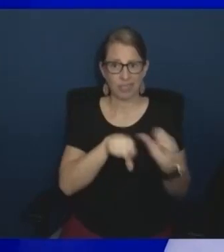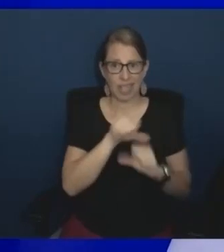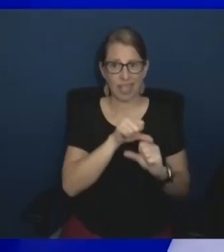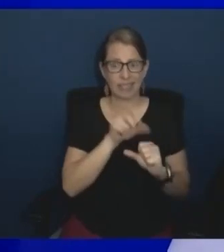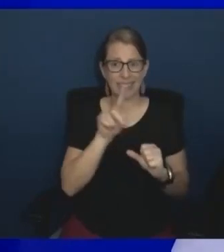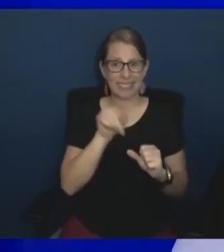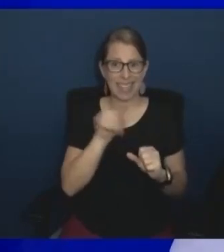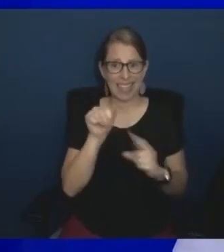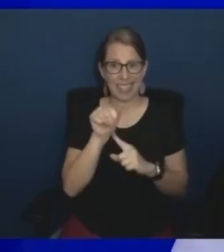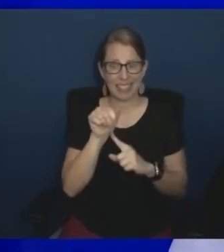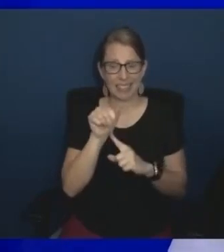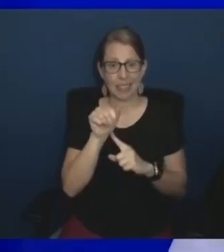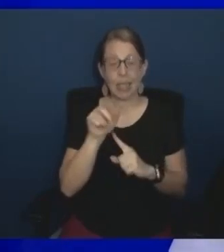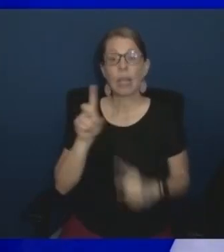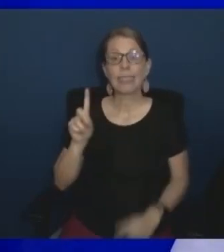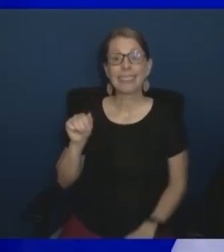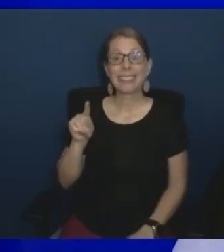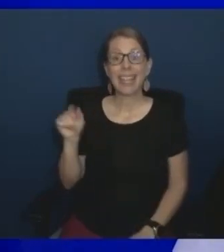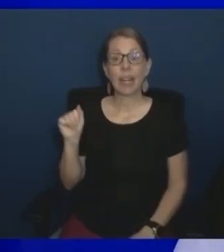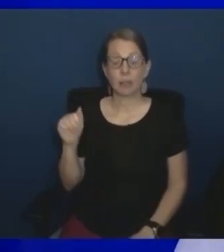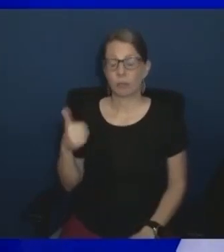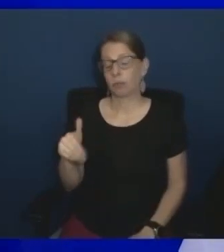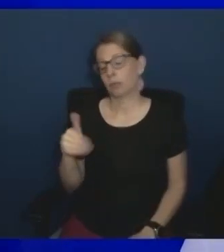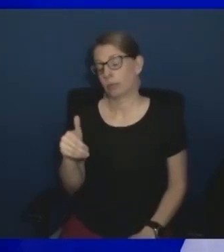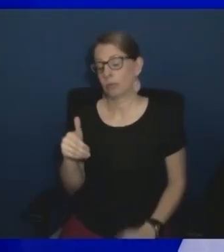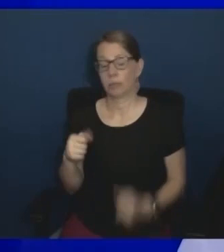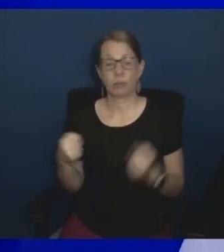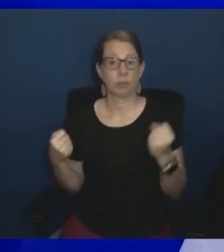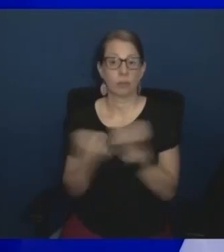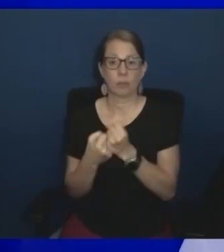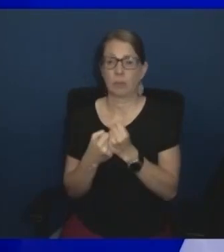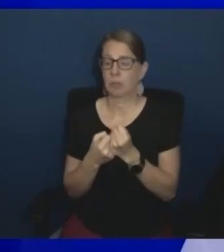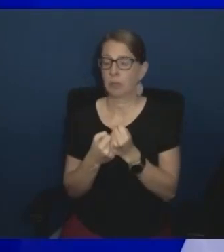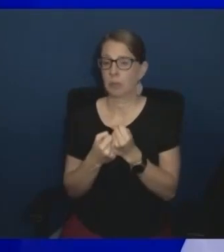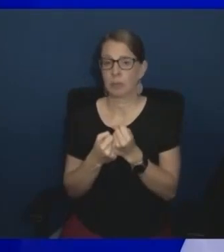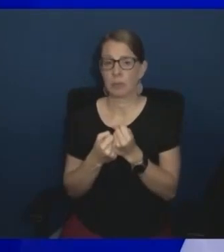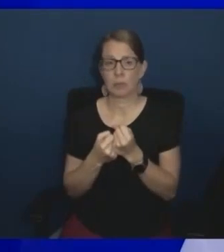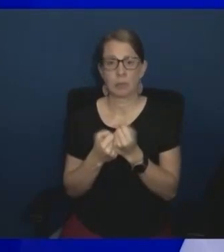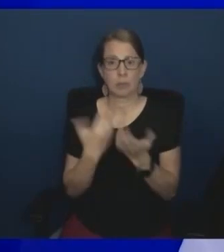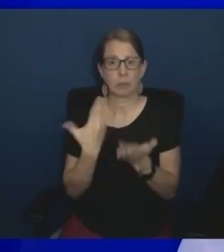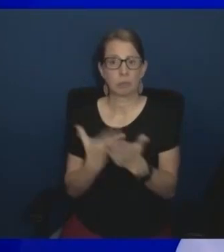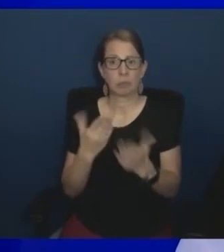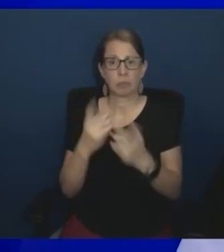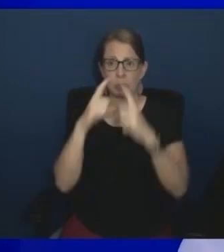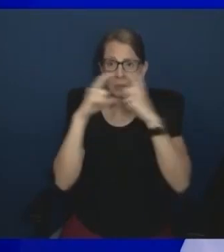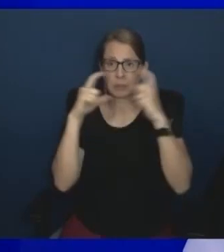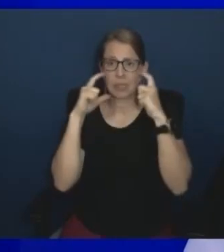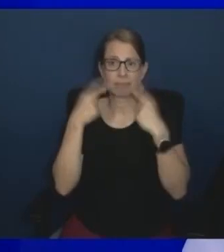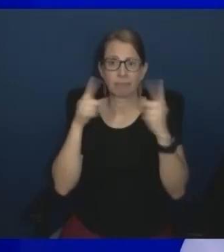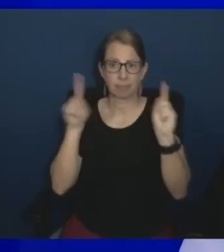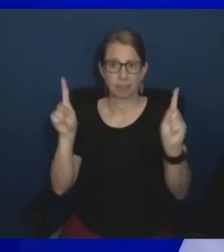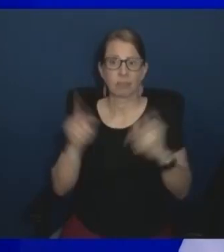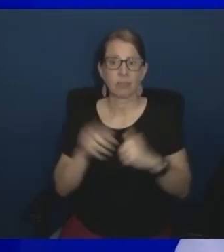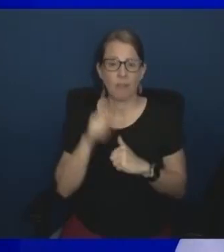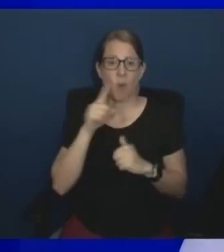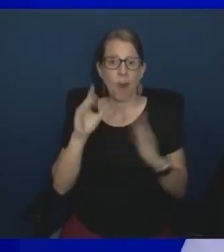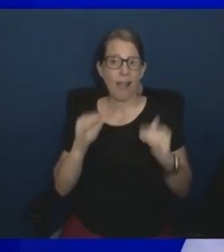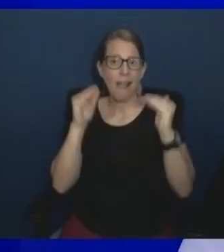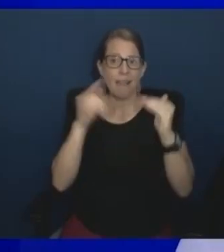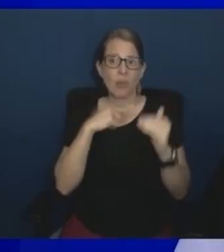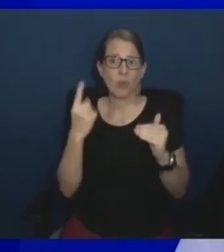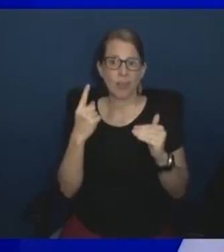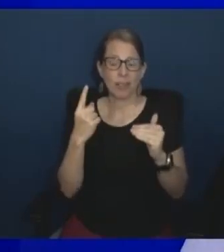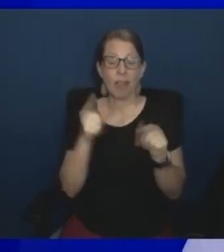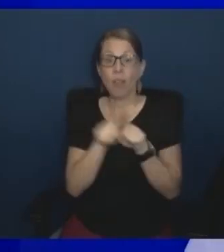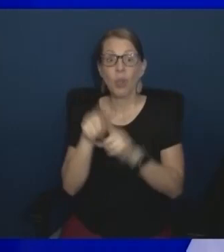and the data is overwhelmingly supportive of masking in those high-risk situations, of continuing to distance, and of